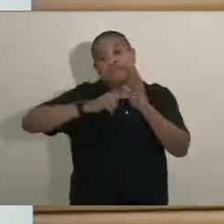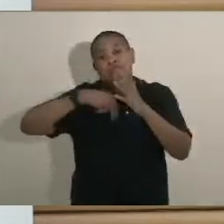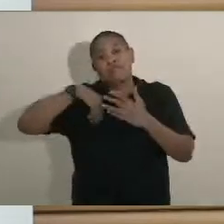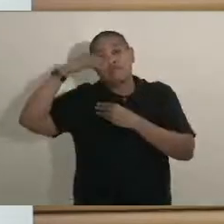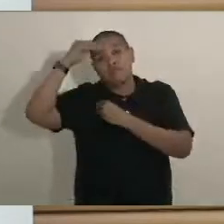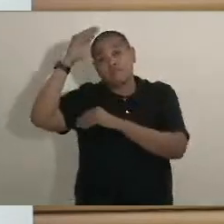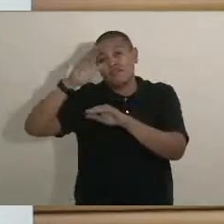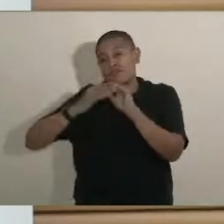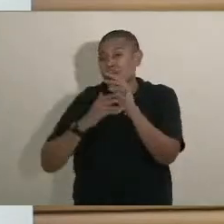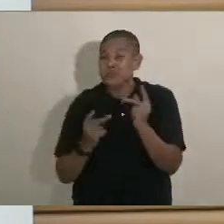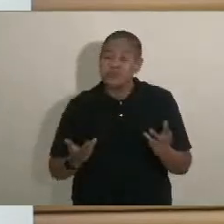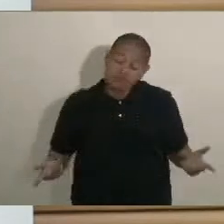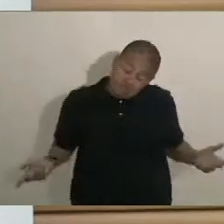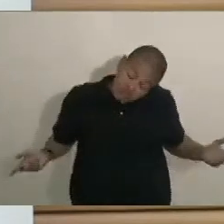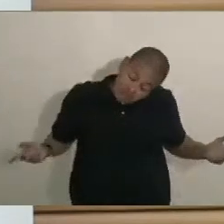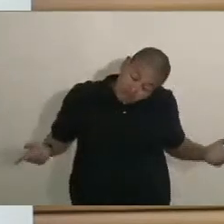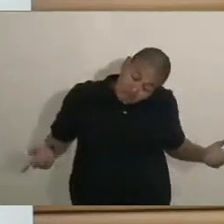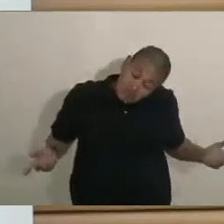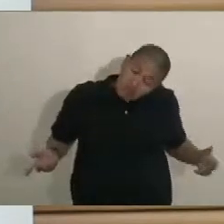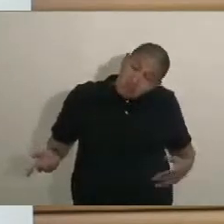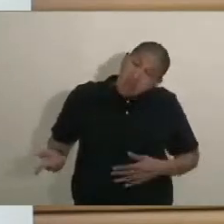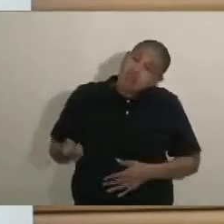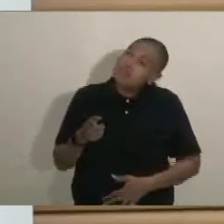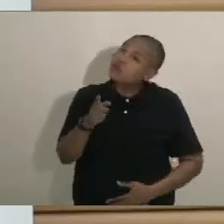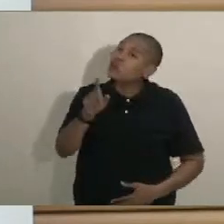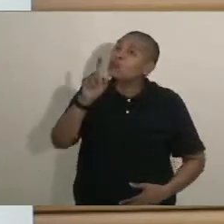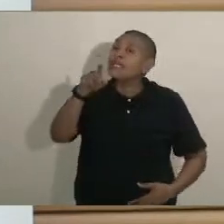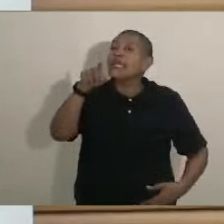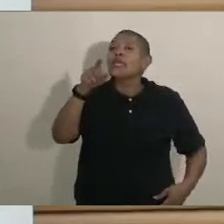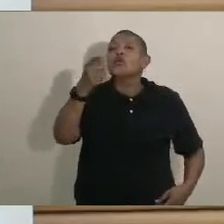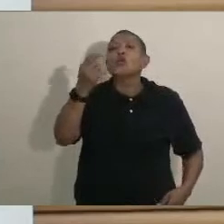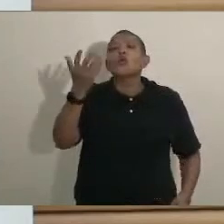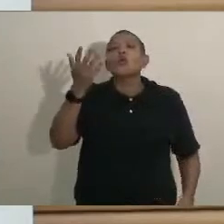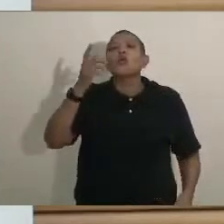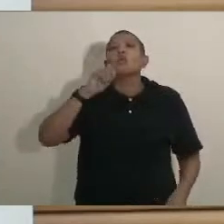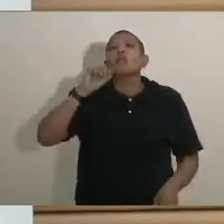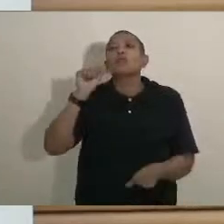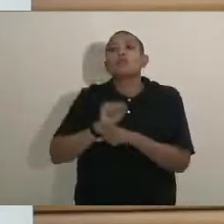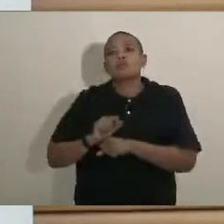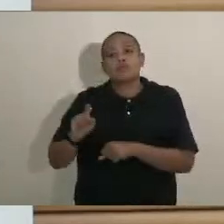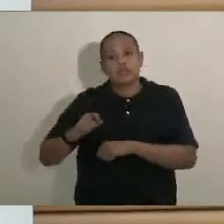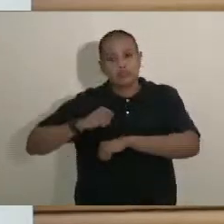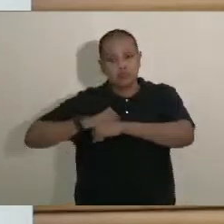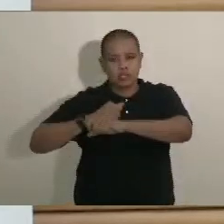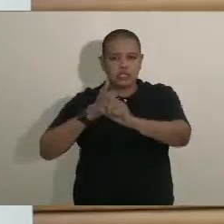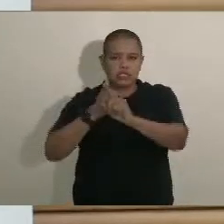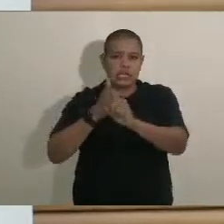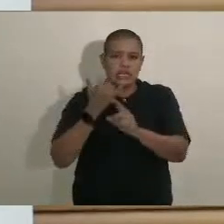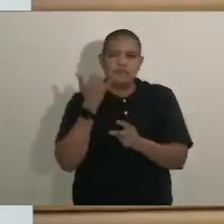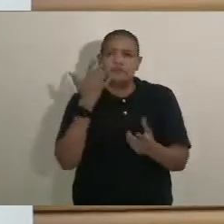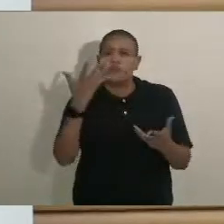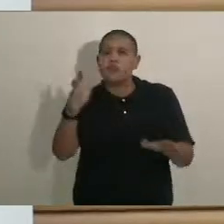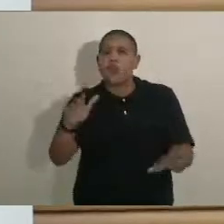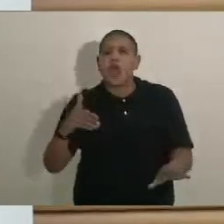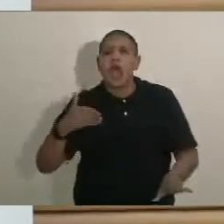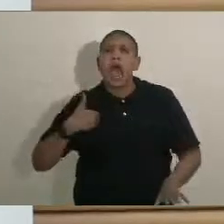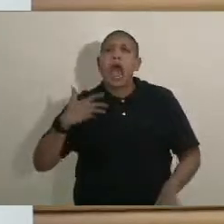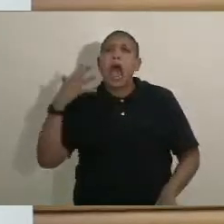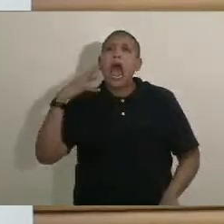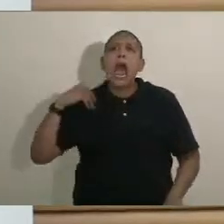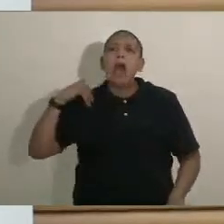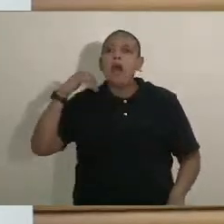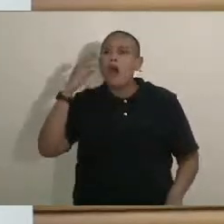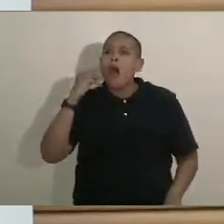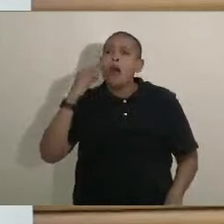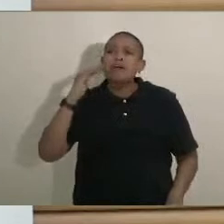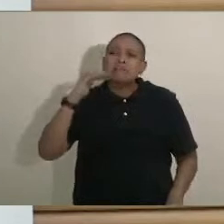all Jamaicans, you need to do what is necessary to protect yourself if you do not want to have the experience of having